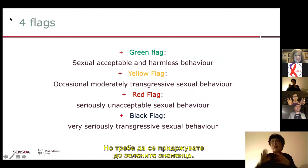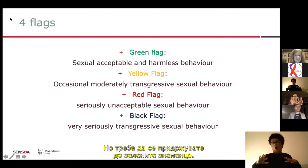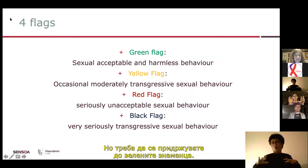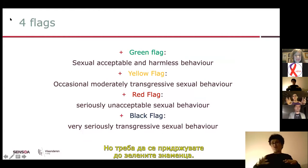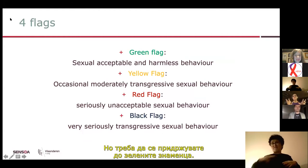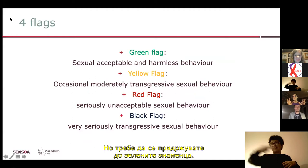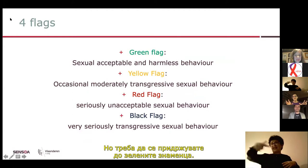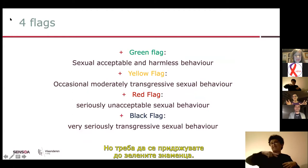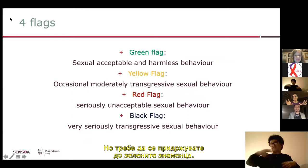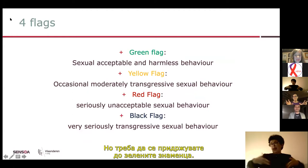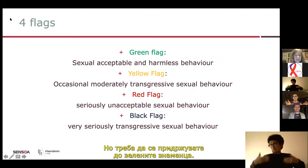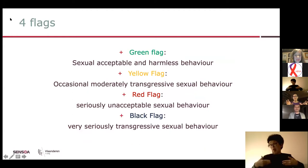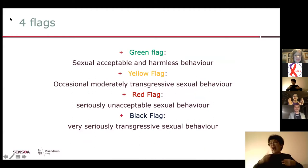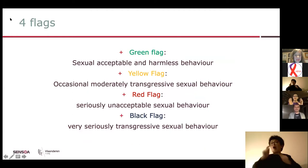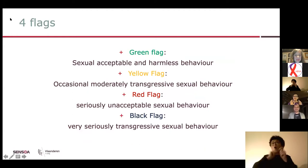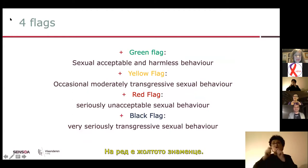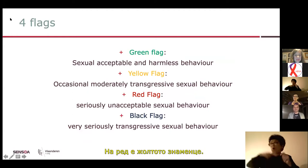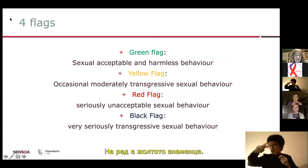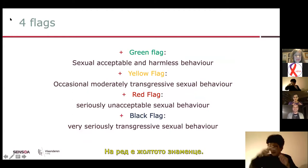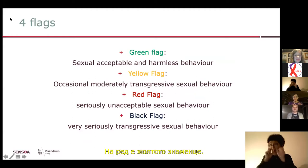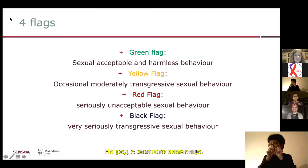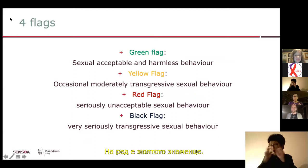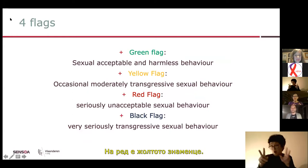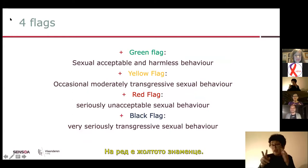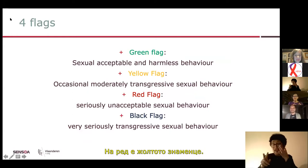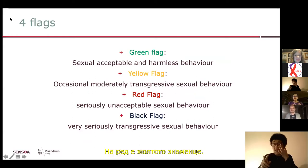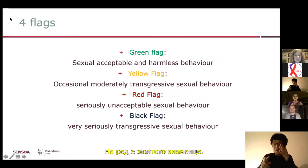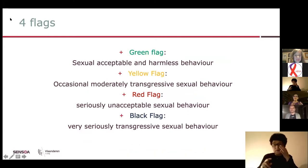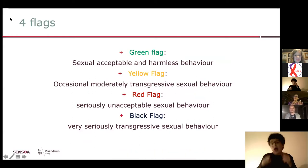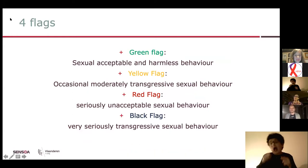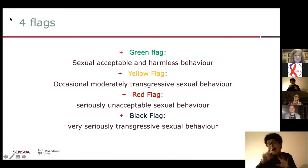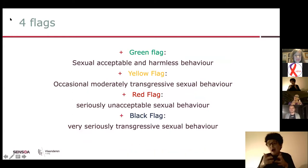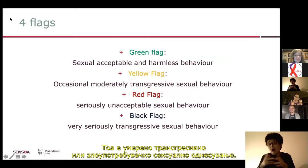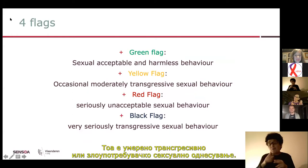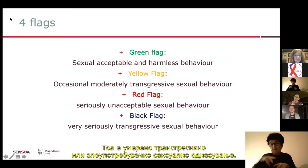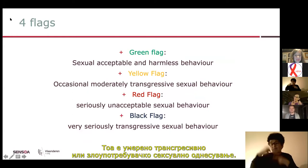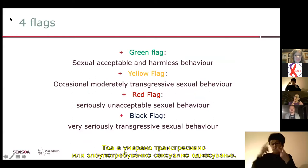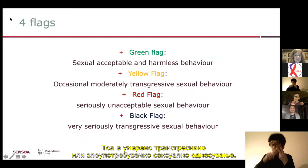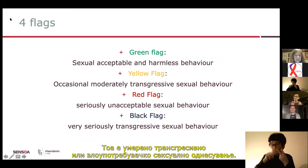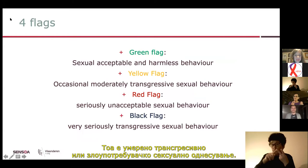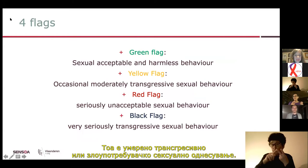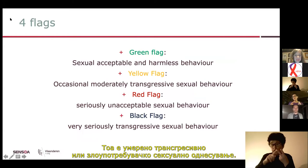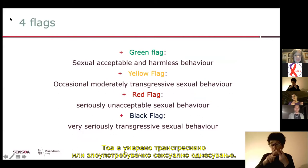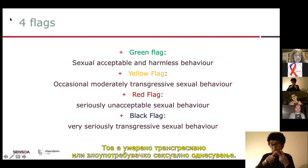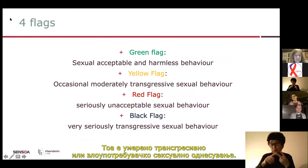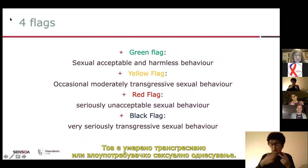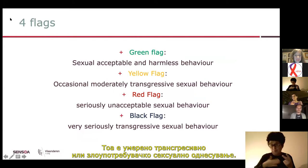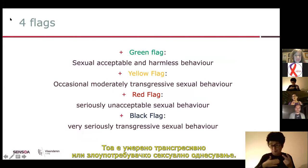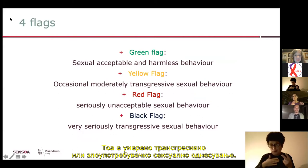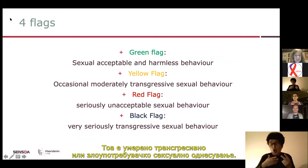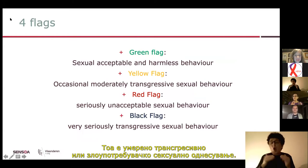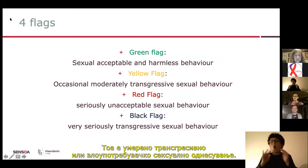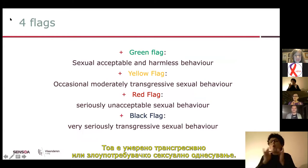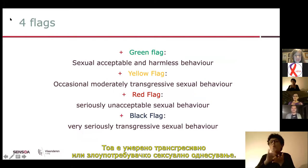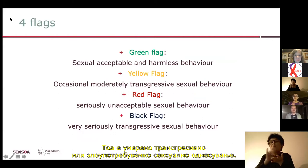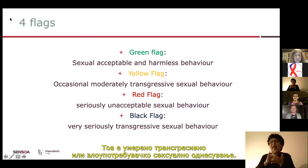to stick to the green flags. Then the yellow flag is moderately transgressive